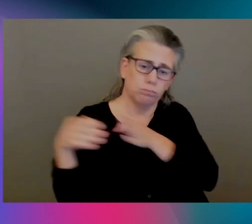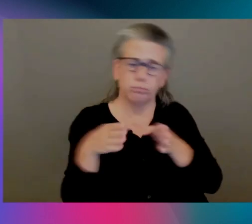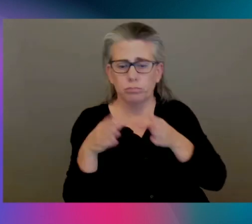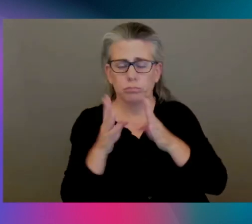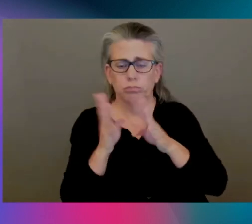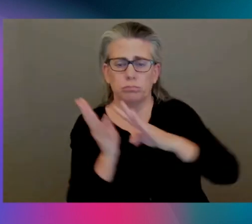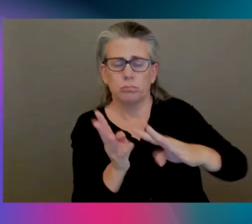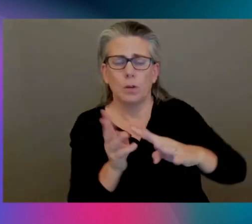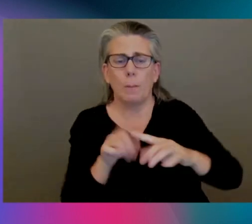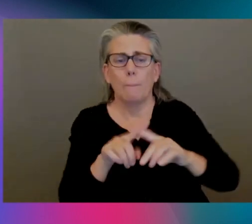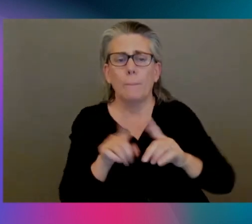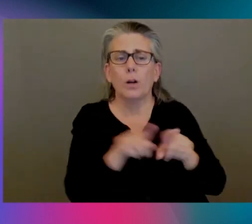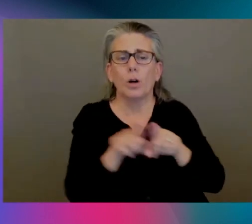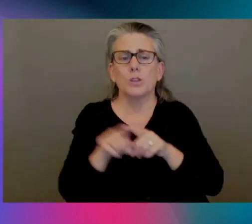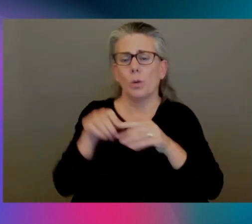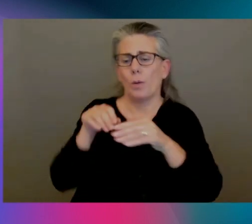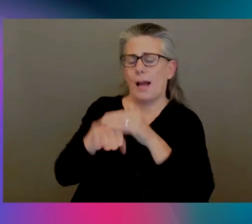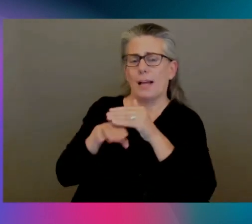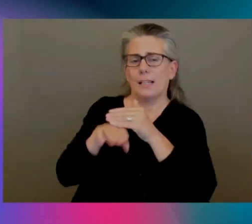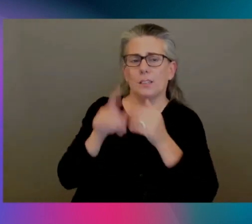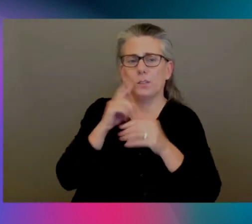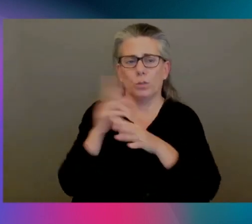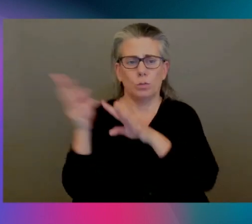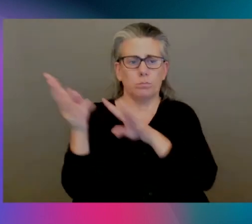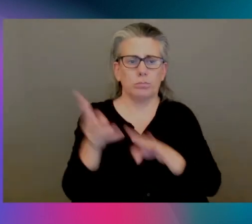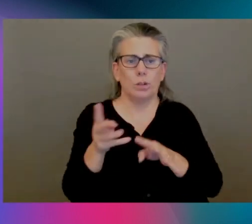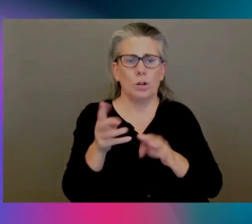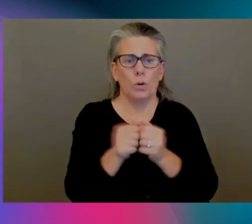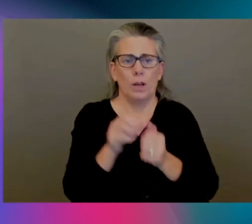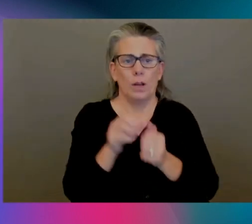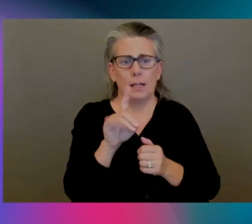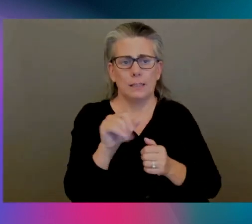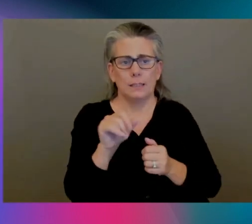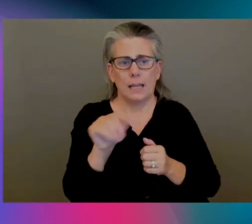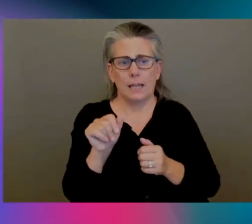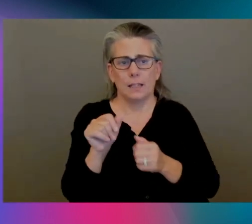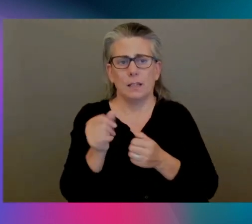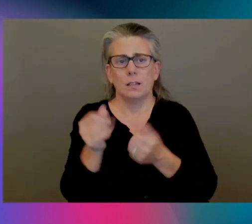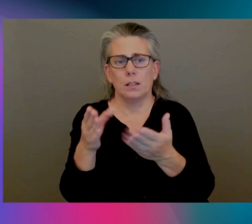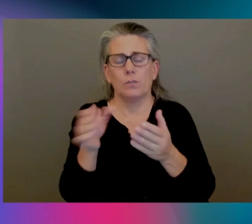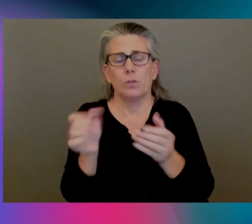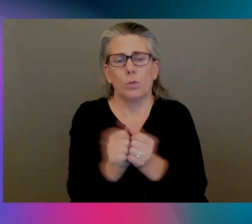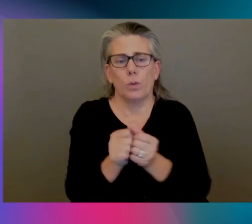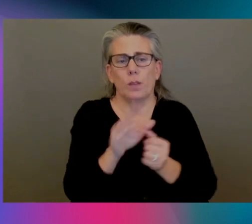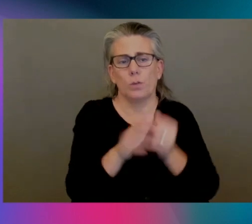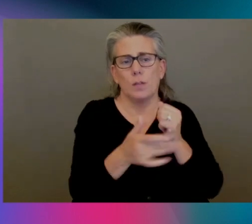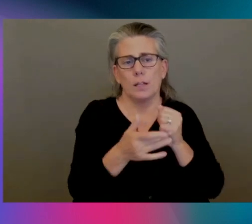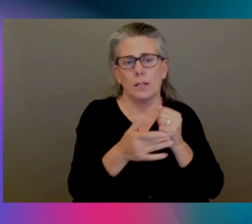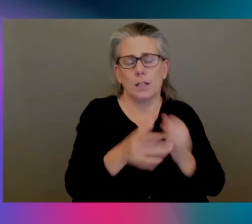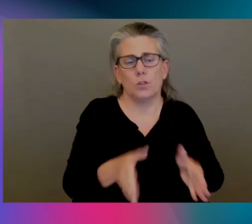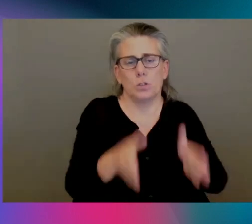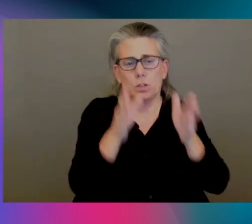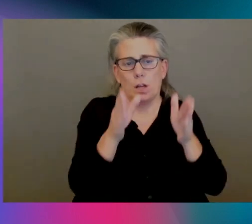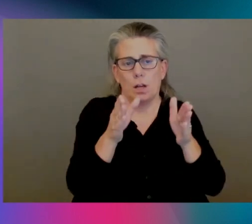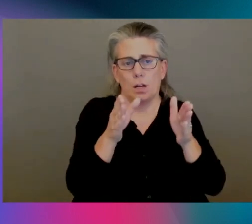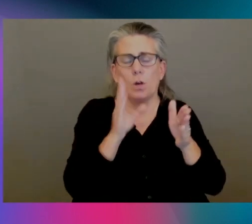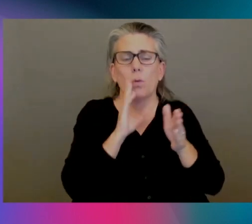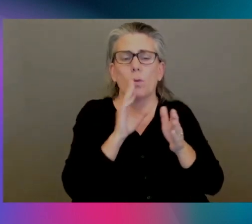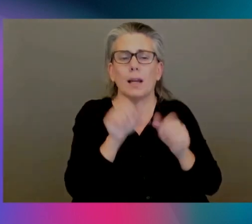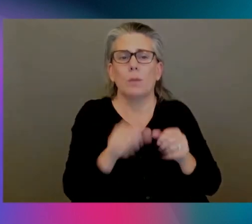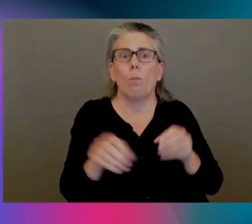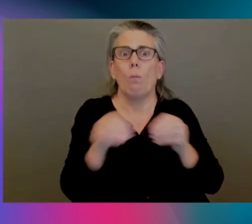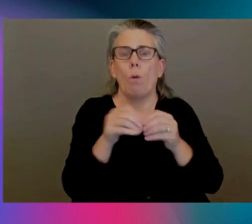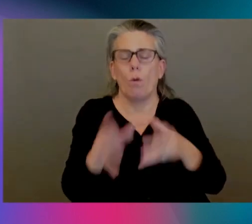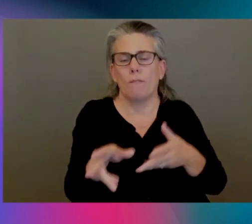insights. By having the data be delivered alongside the rest of your technology stack, you can more quickly generate accurate insights. And I think a